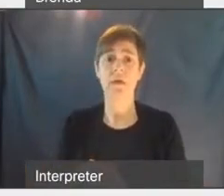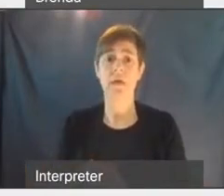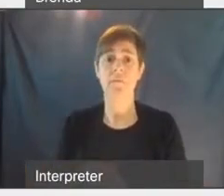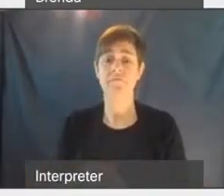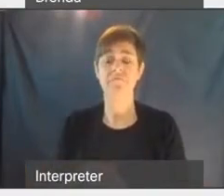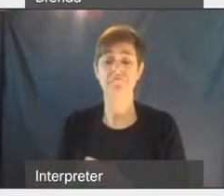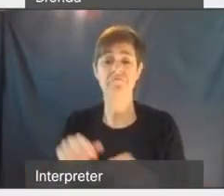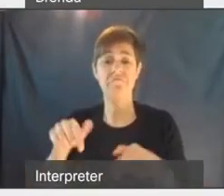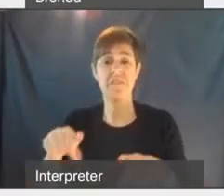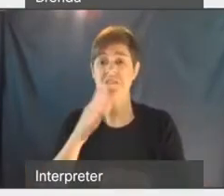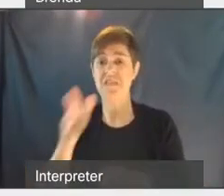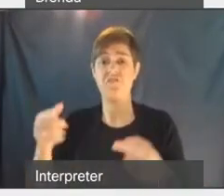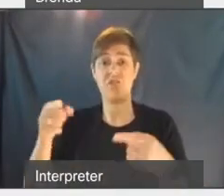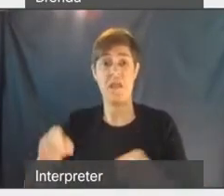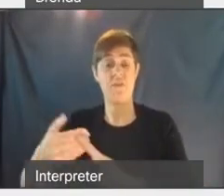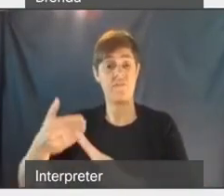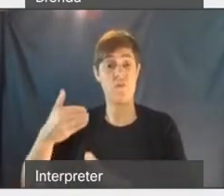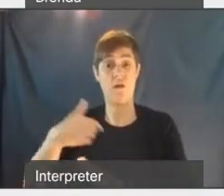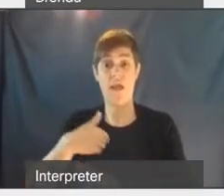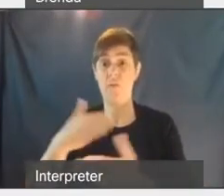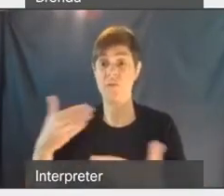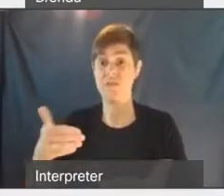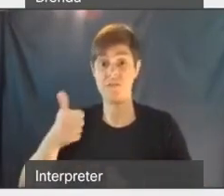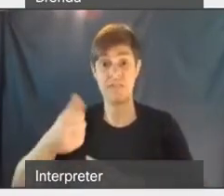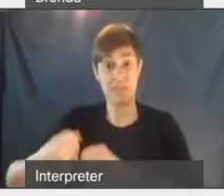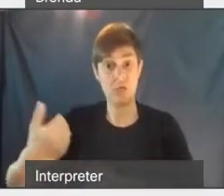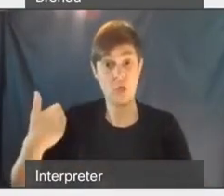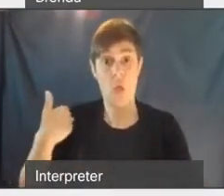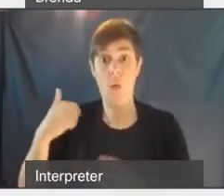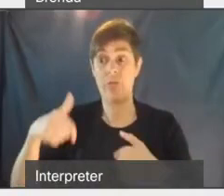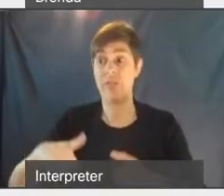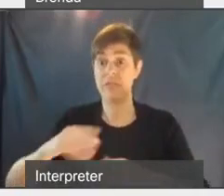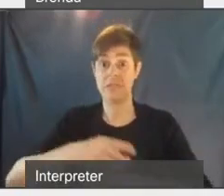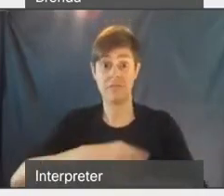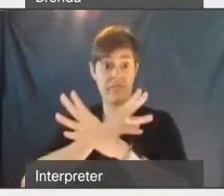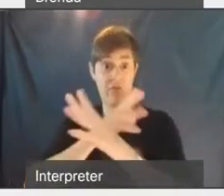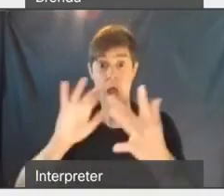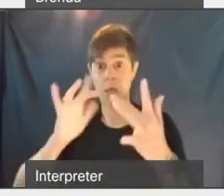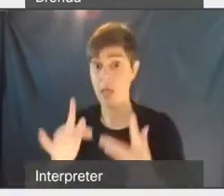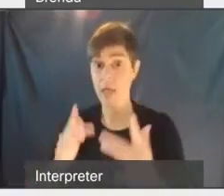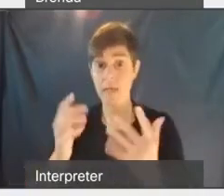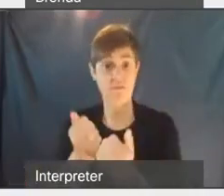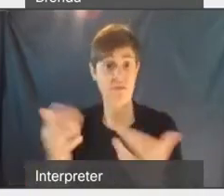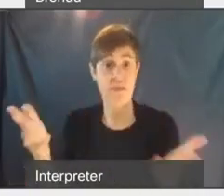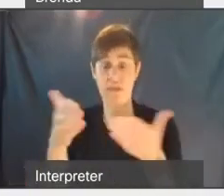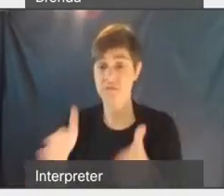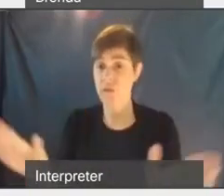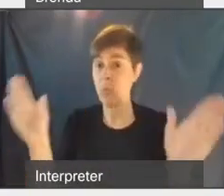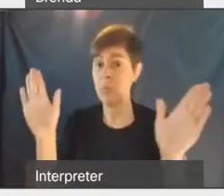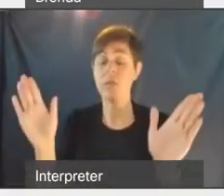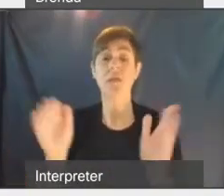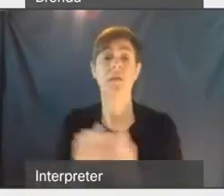years before that. This is online. Every Kansan can